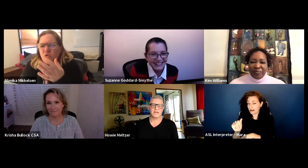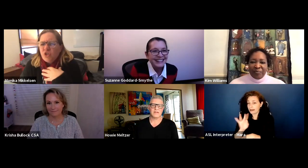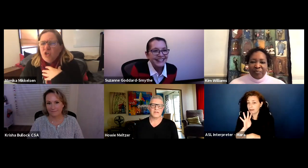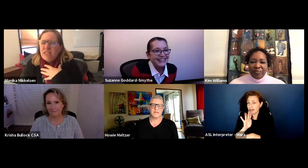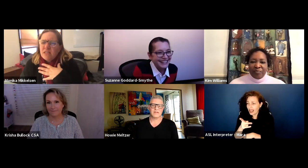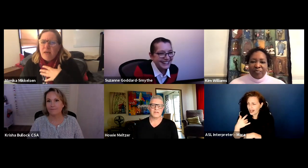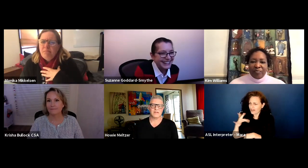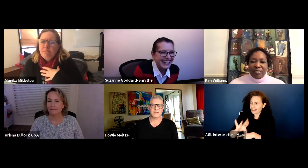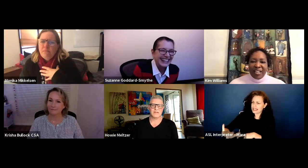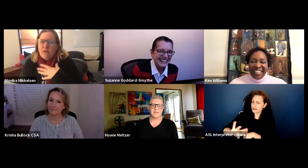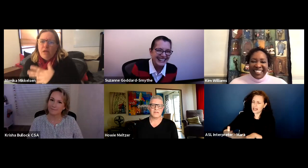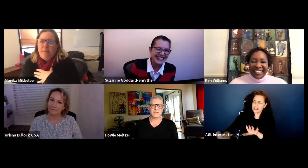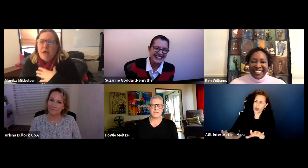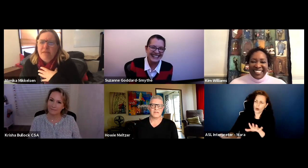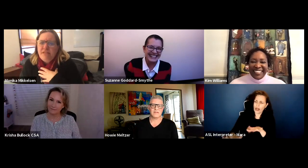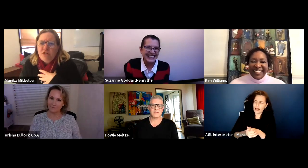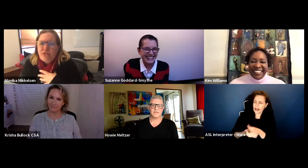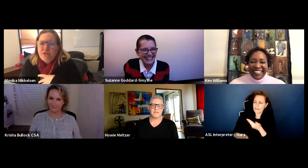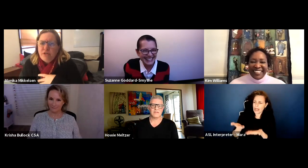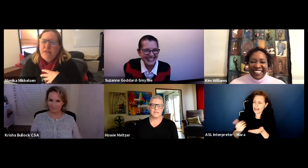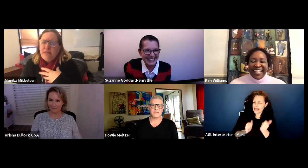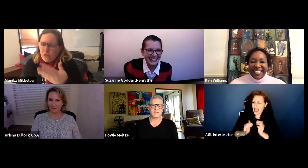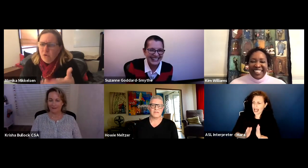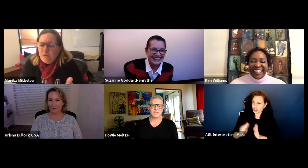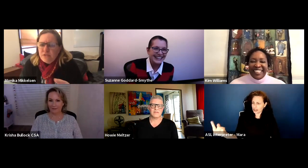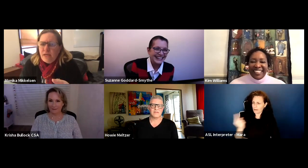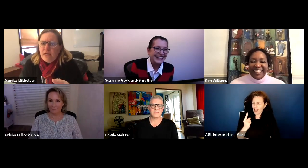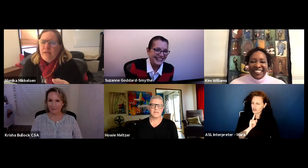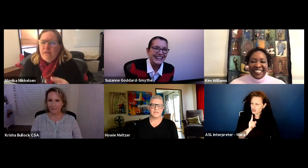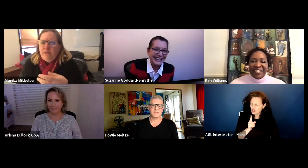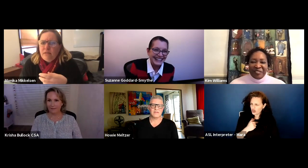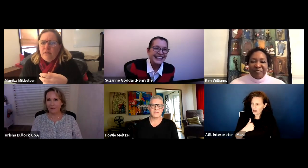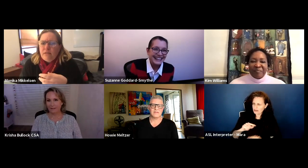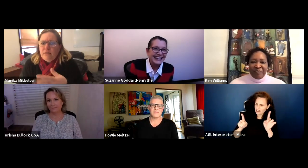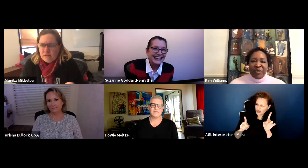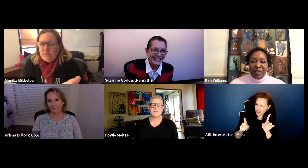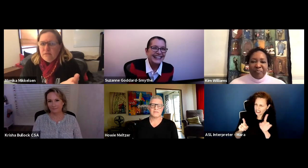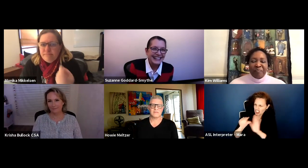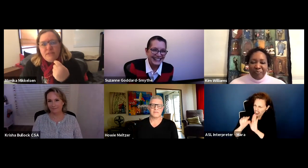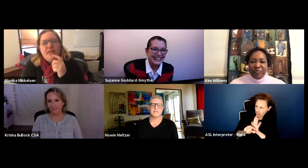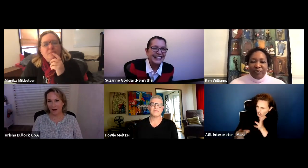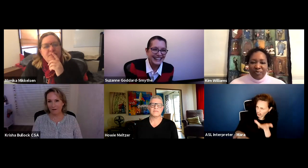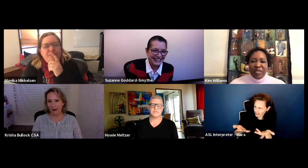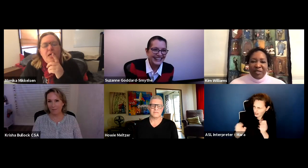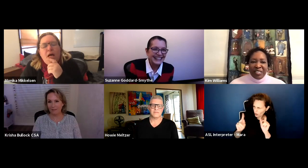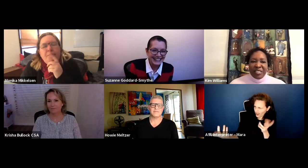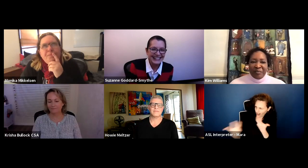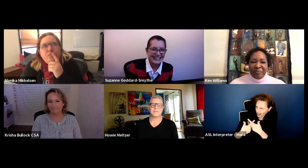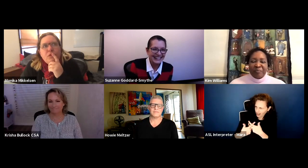say, are you sure? Because I'm a different gender. And then they say, oh no, that's okay. Yes. Good times.